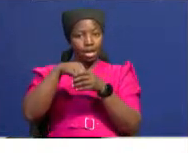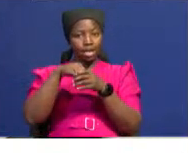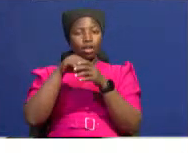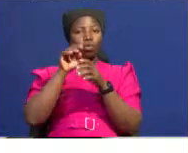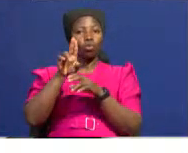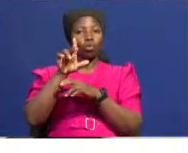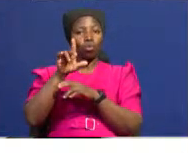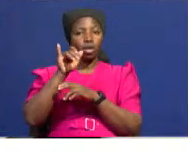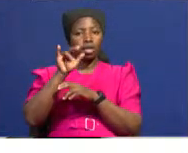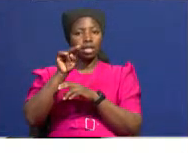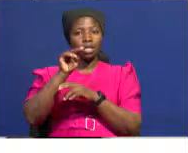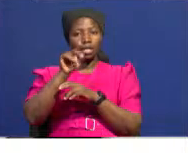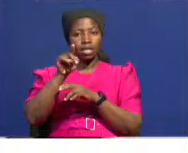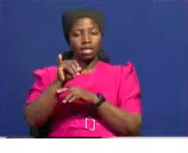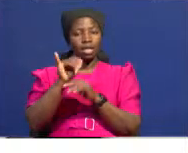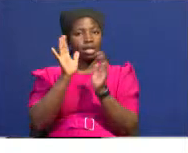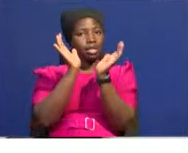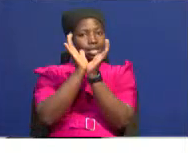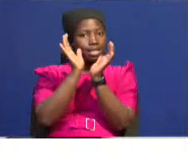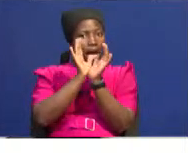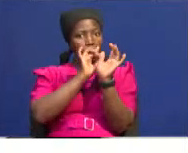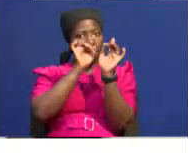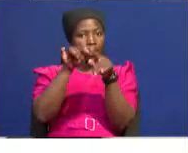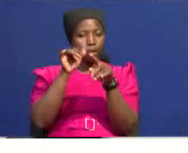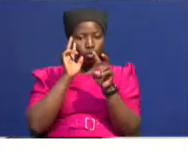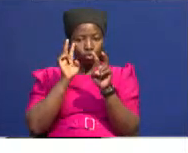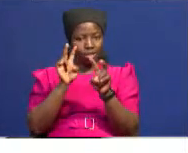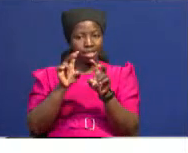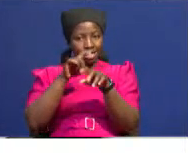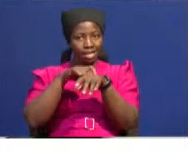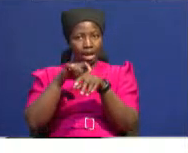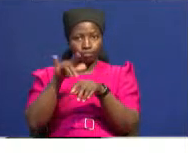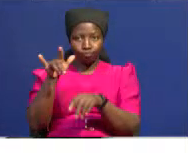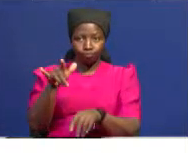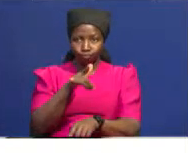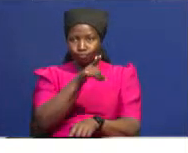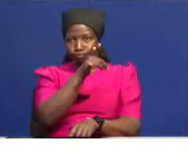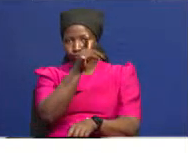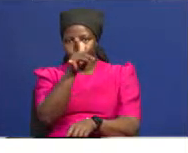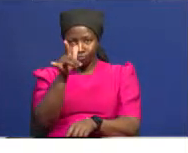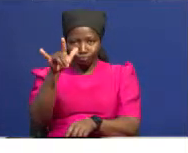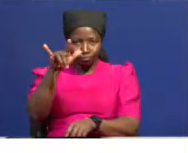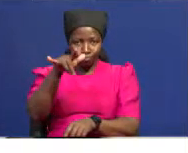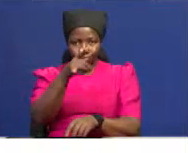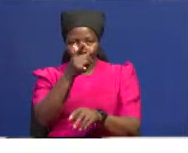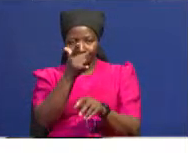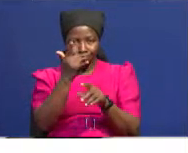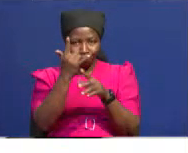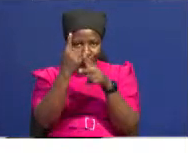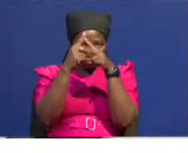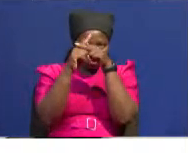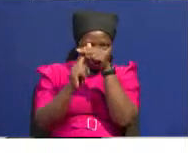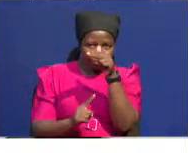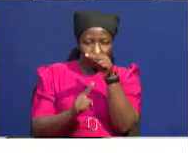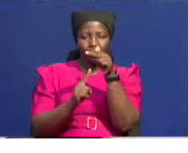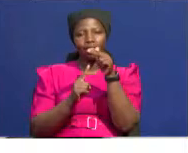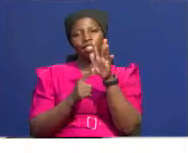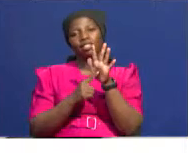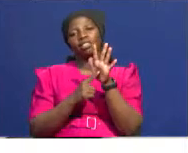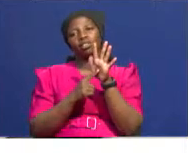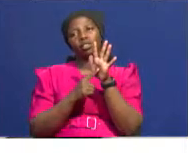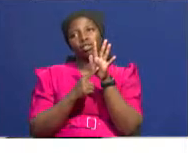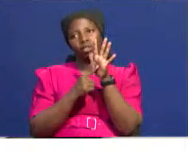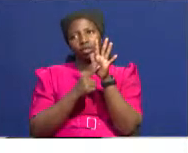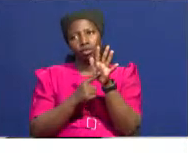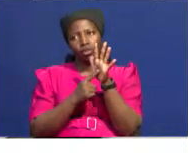it. And when one of the planes flying past the stadium took a different direction in the missing man formation display, it was not